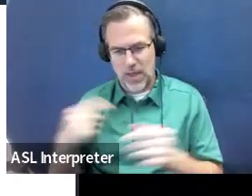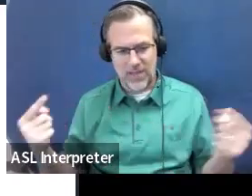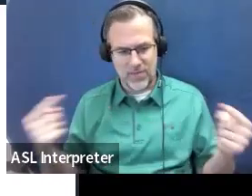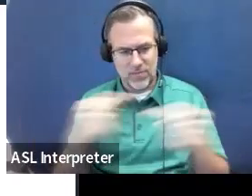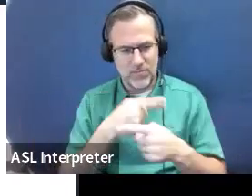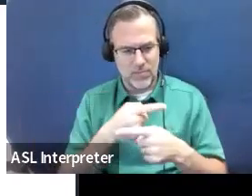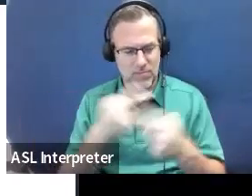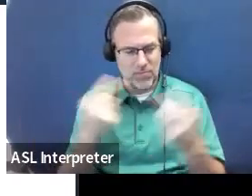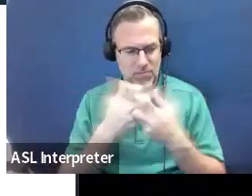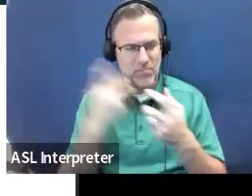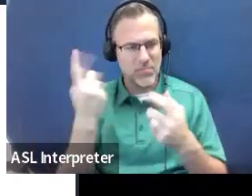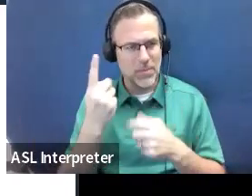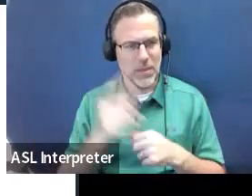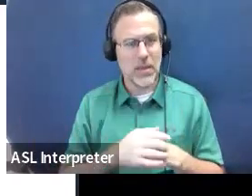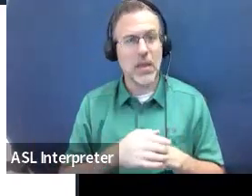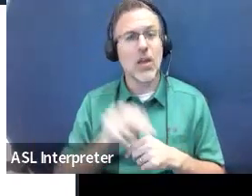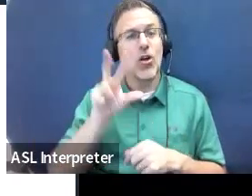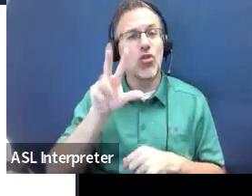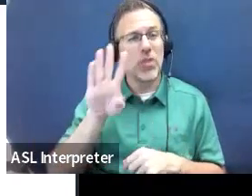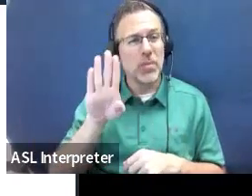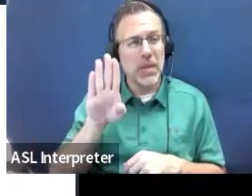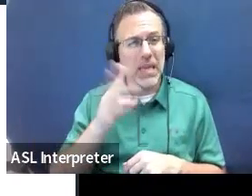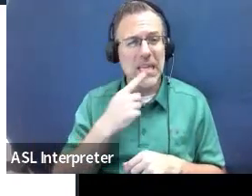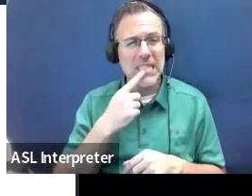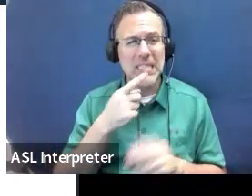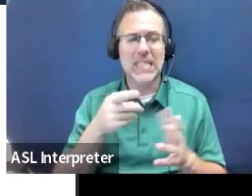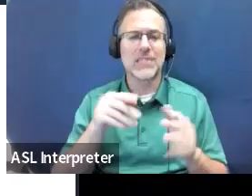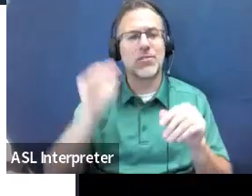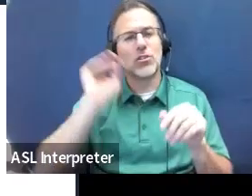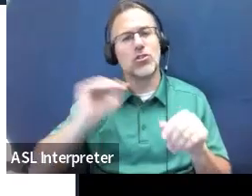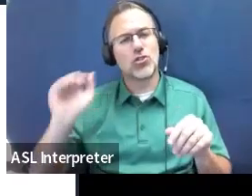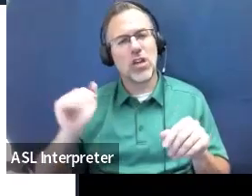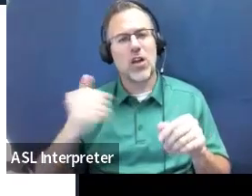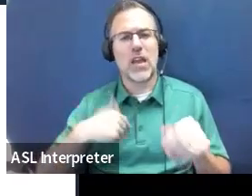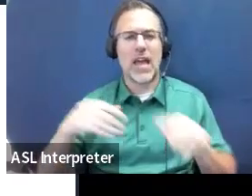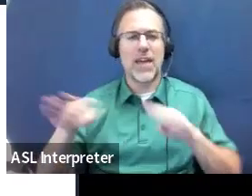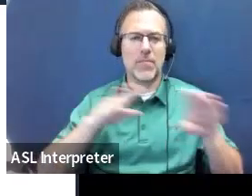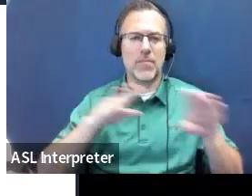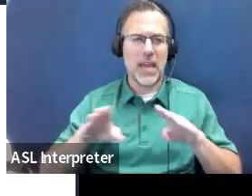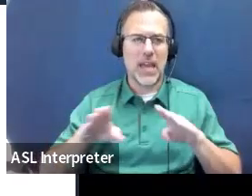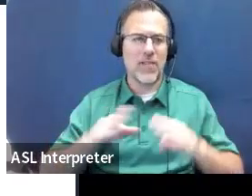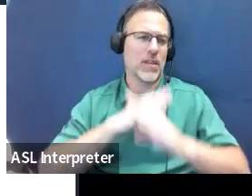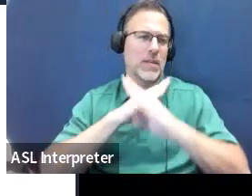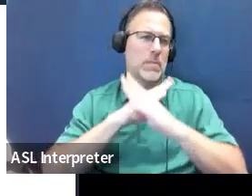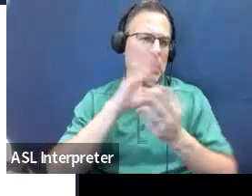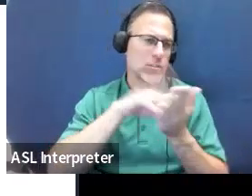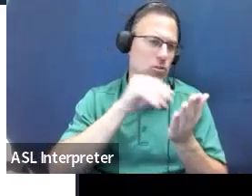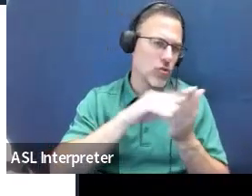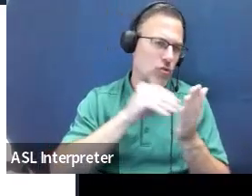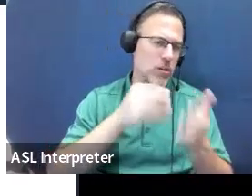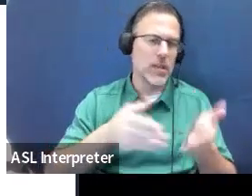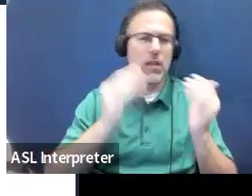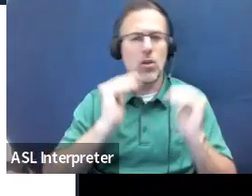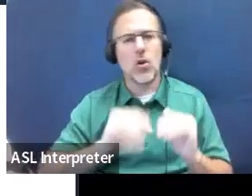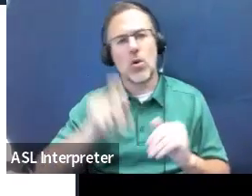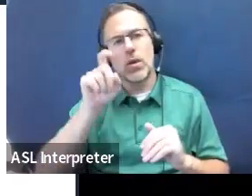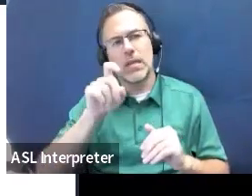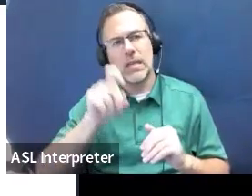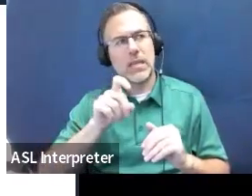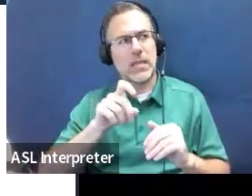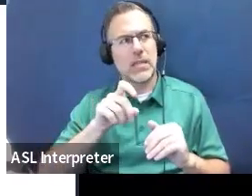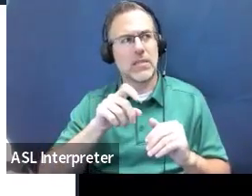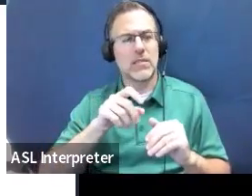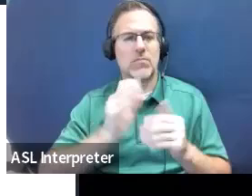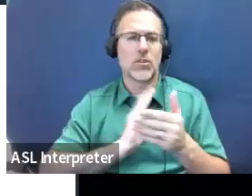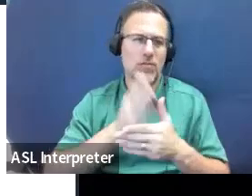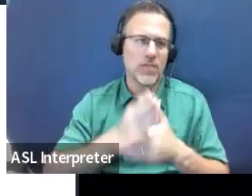exhibiting behavior that impedes their learning or that of others, requiring positive behavioral interventions and supports and other strategies to